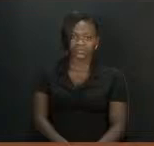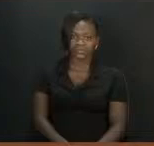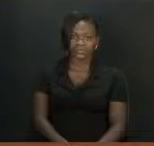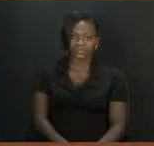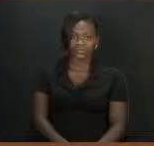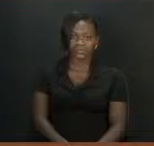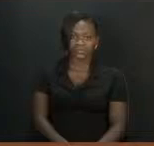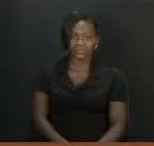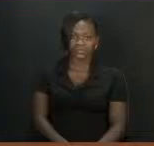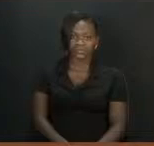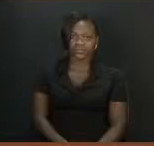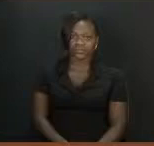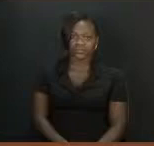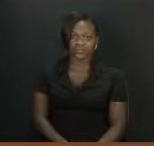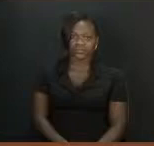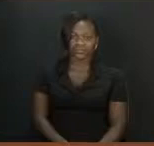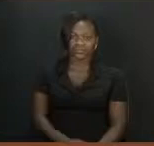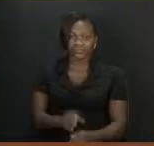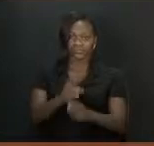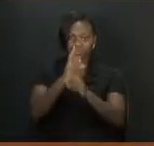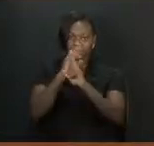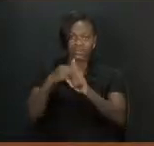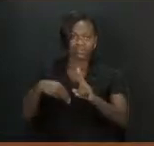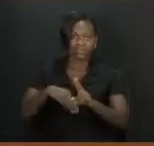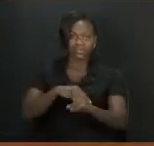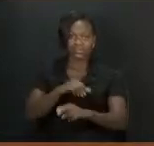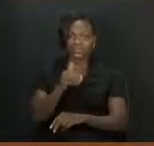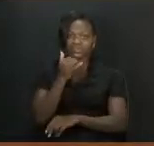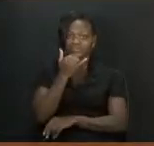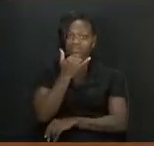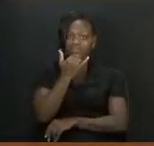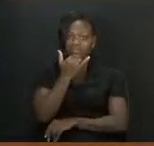Honourable members, any correction?